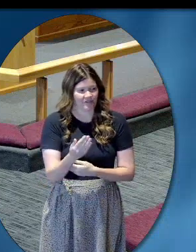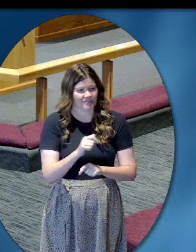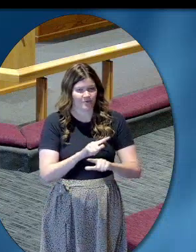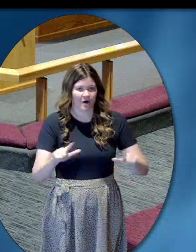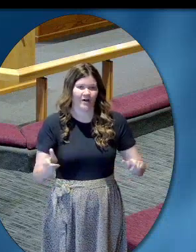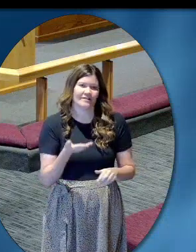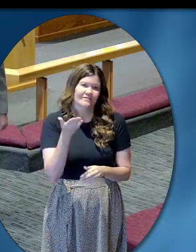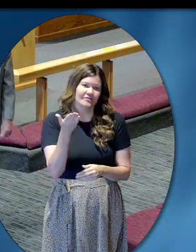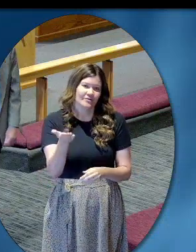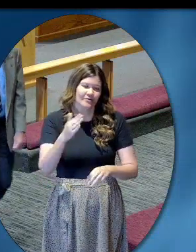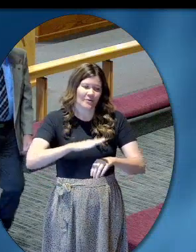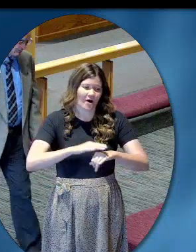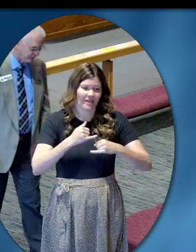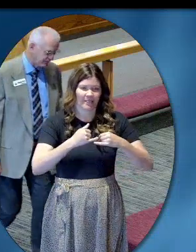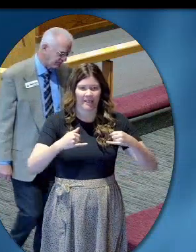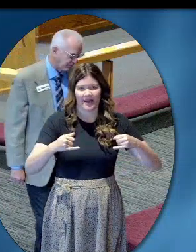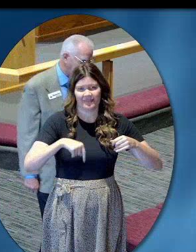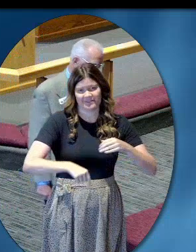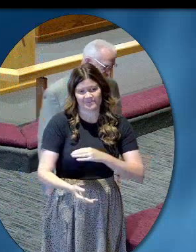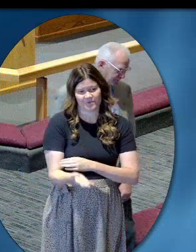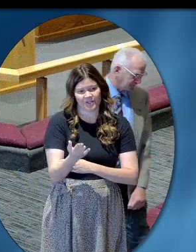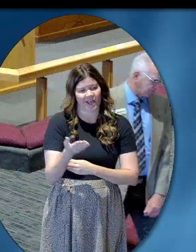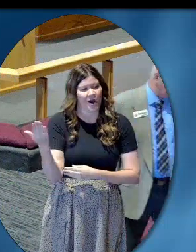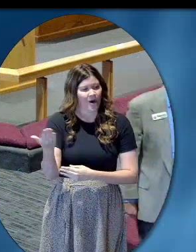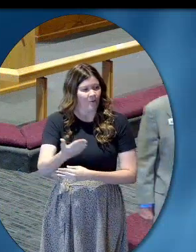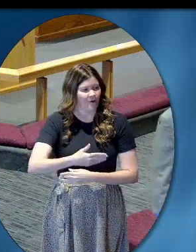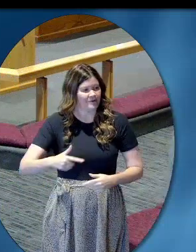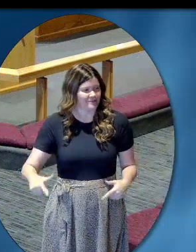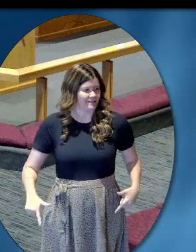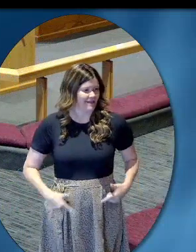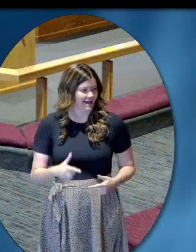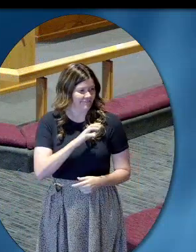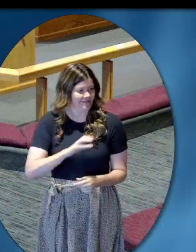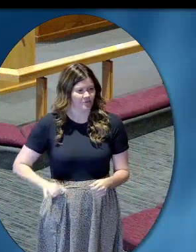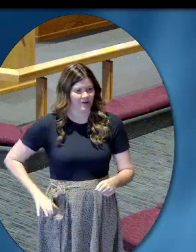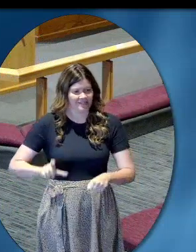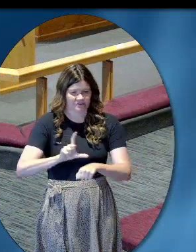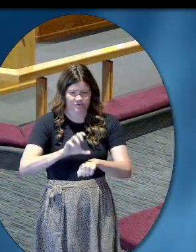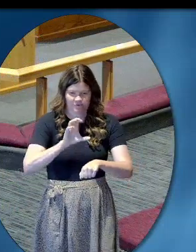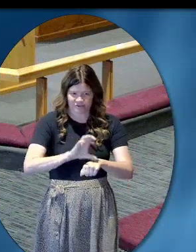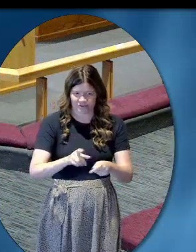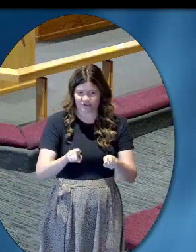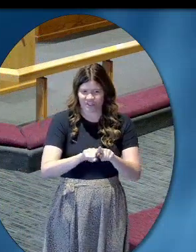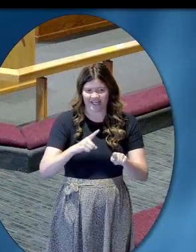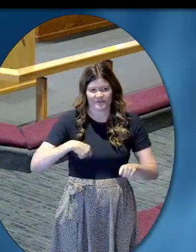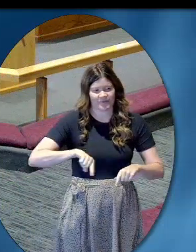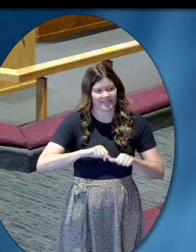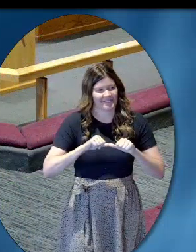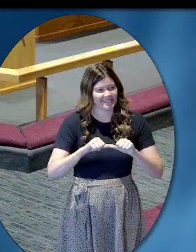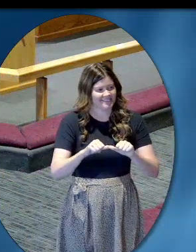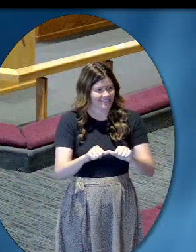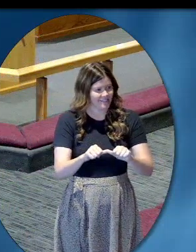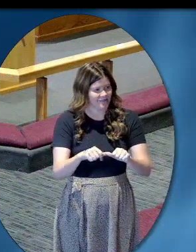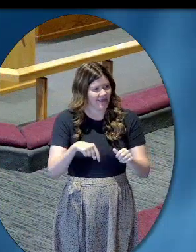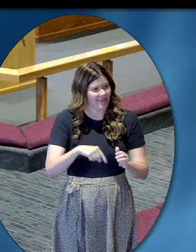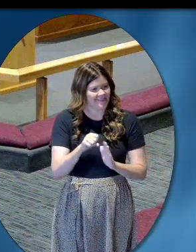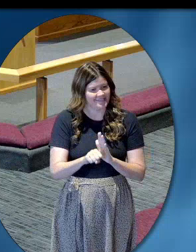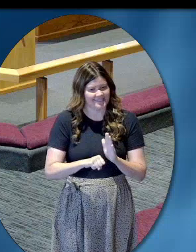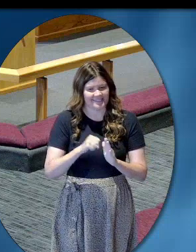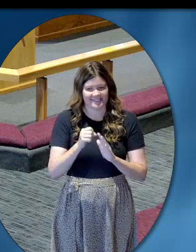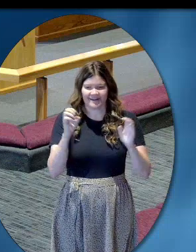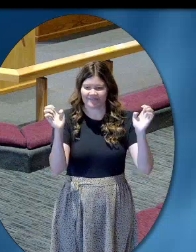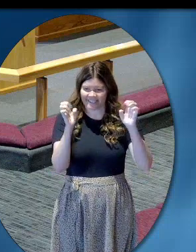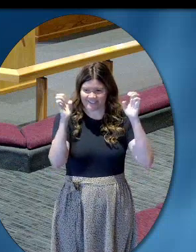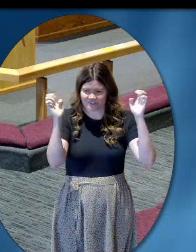us online this morning. Welcome to Life in Christ Lutheran Church as we continue in the season of